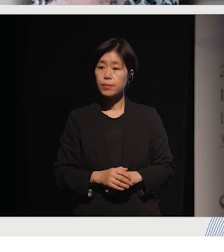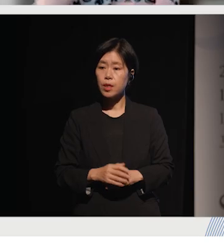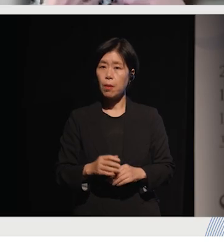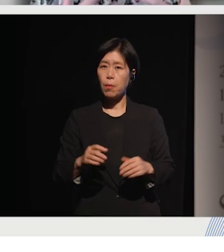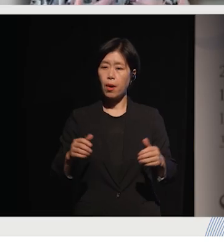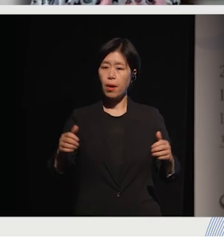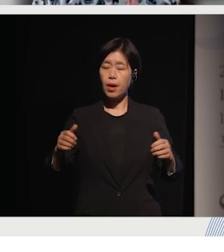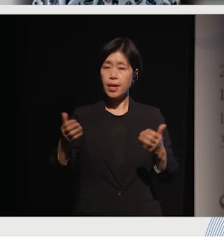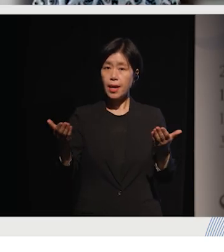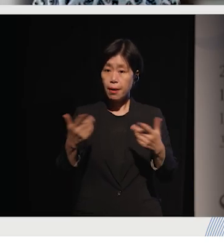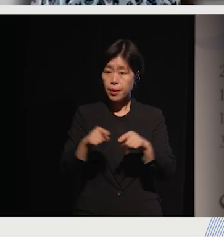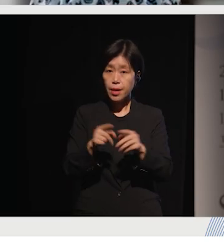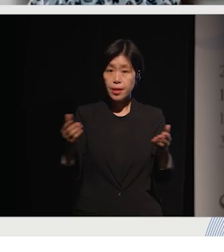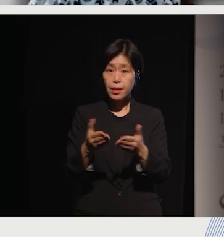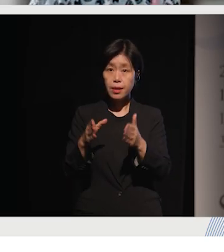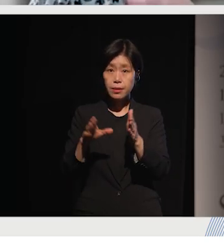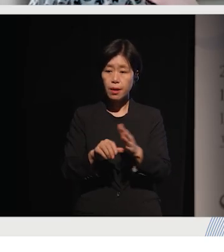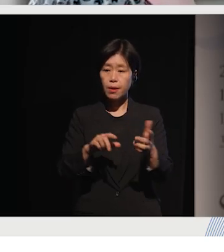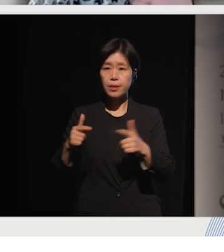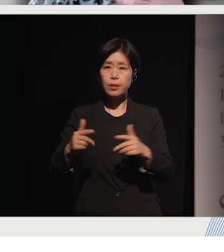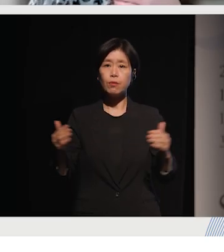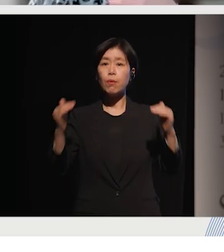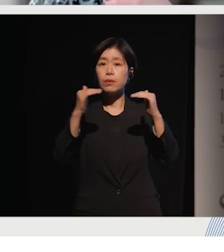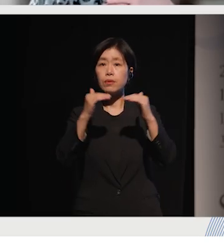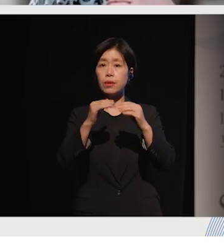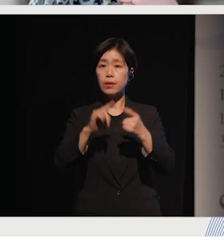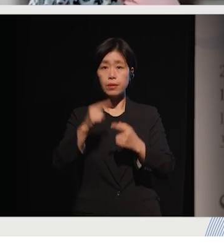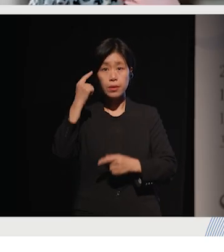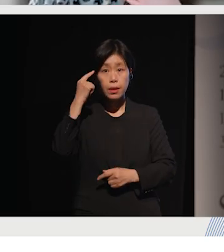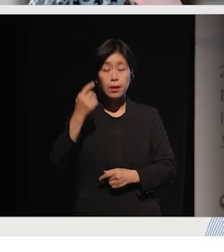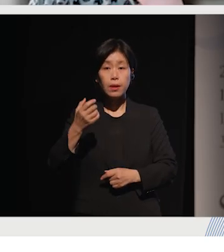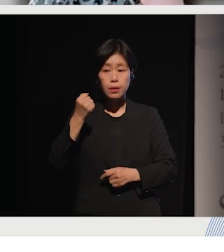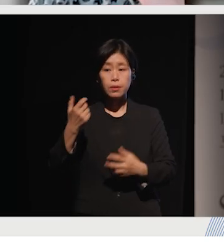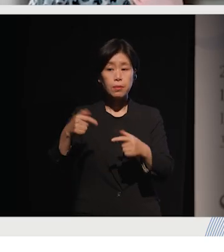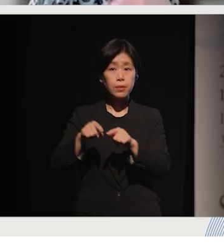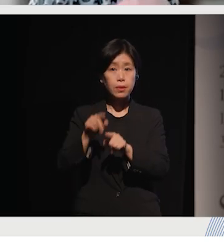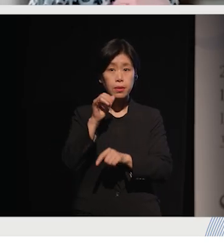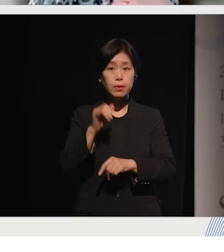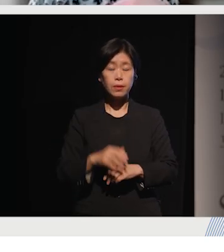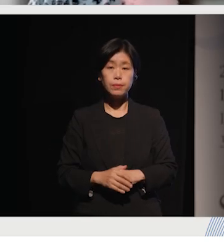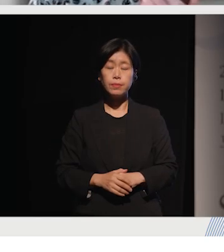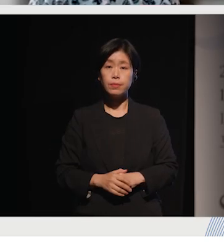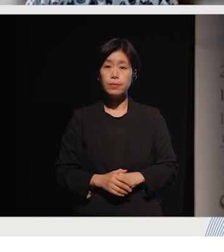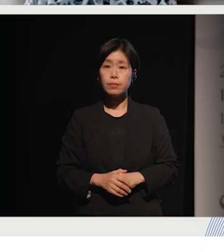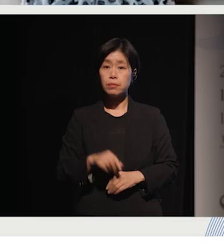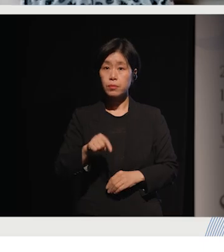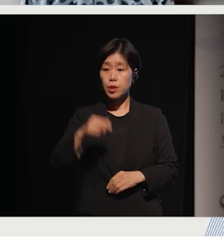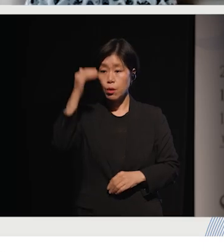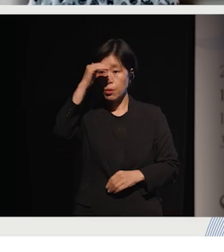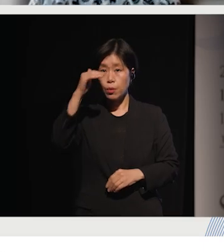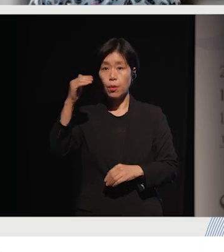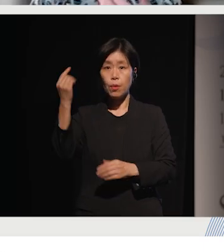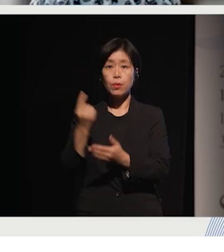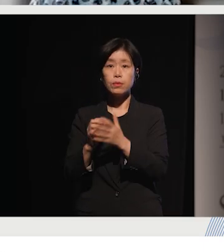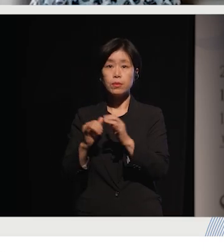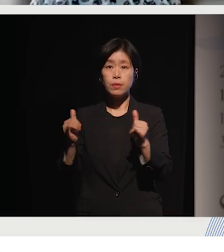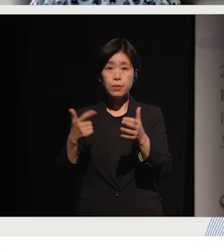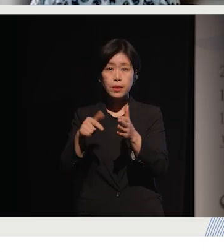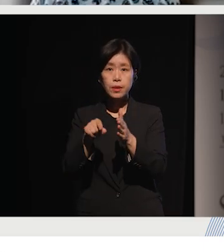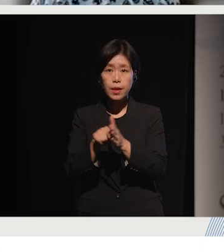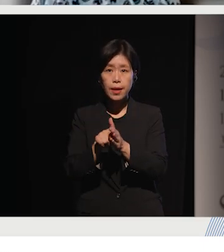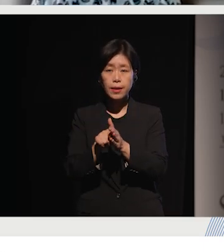Office. While Smithsonian tends to focus on accessibility services for our visitors, we